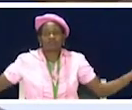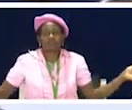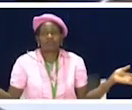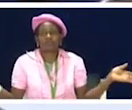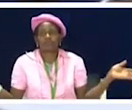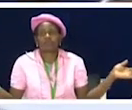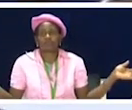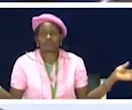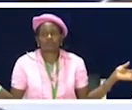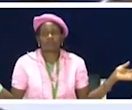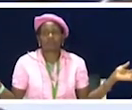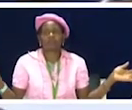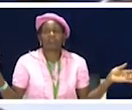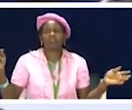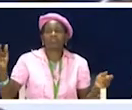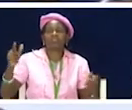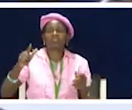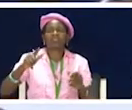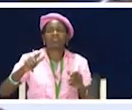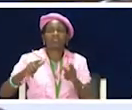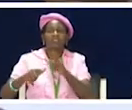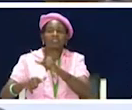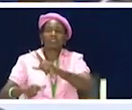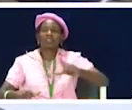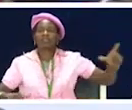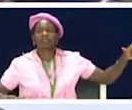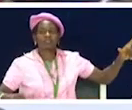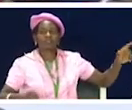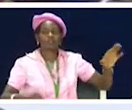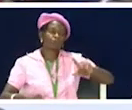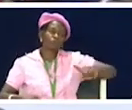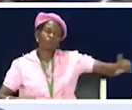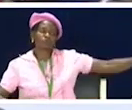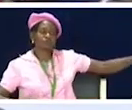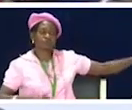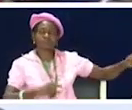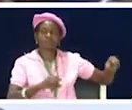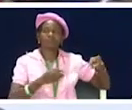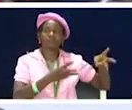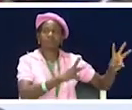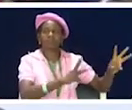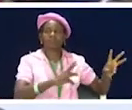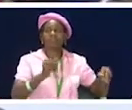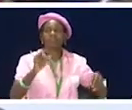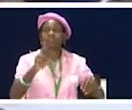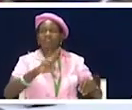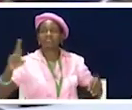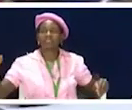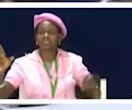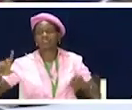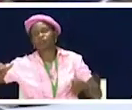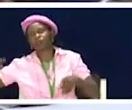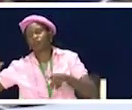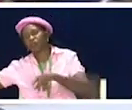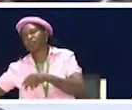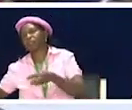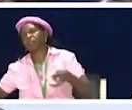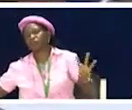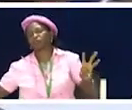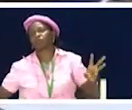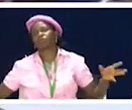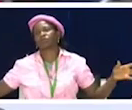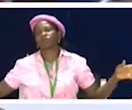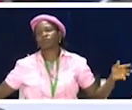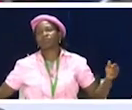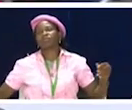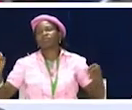the left hand going in one direction, the right hand going the other direction, the